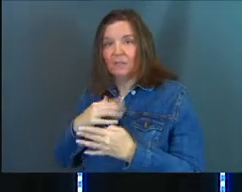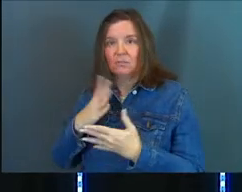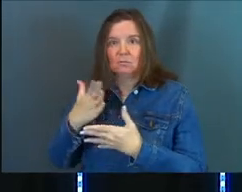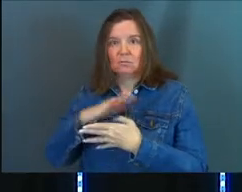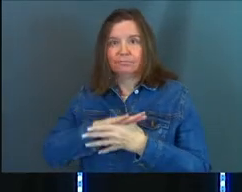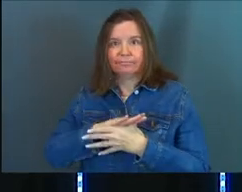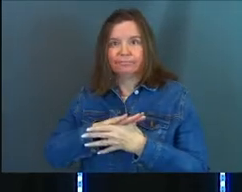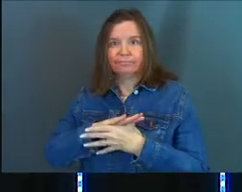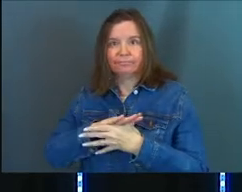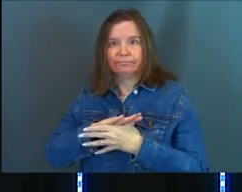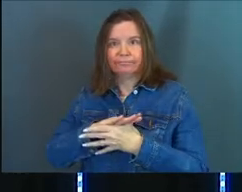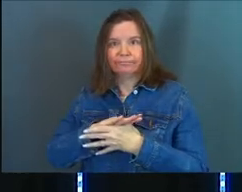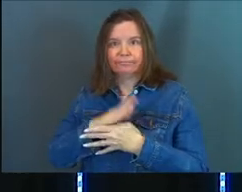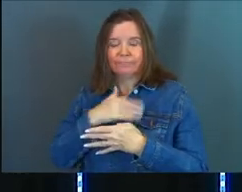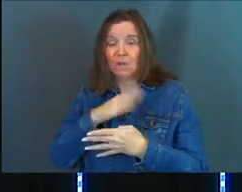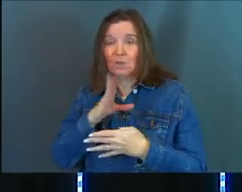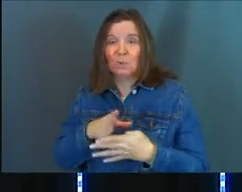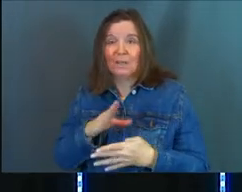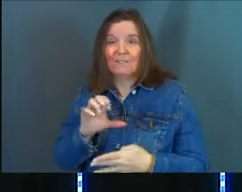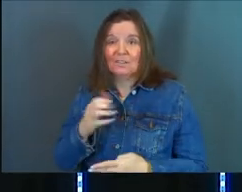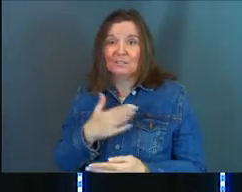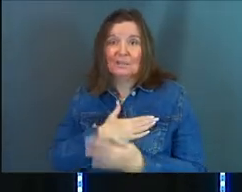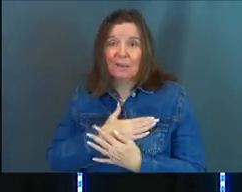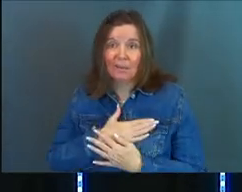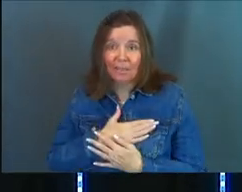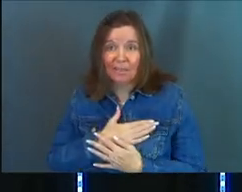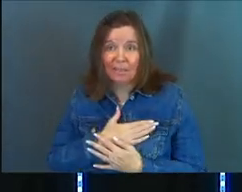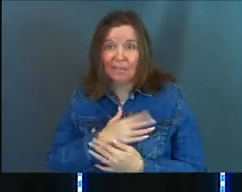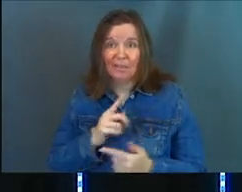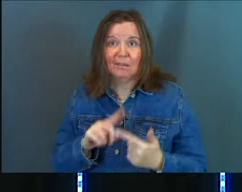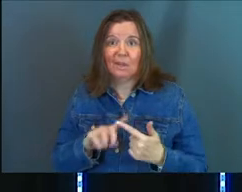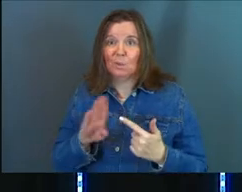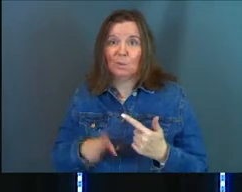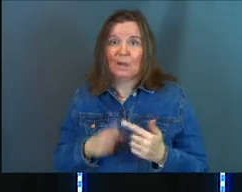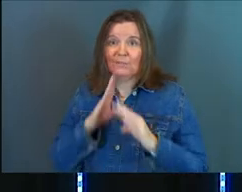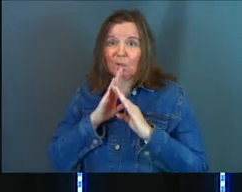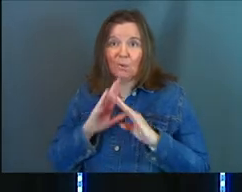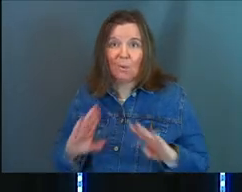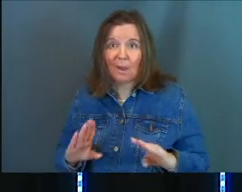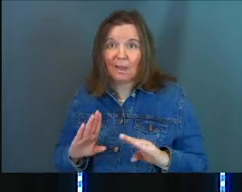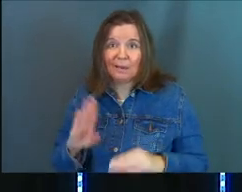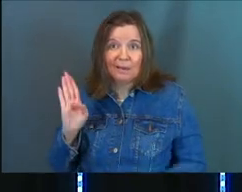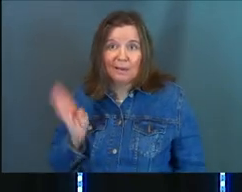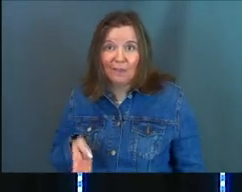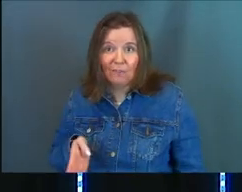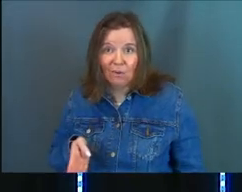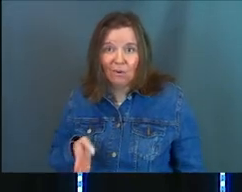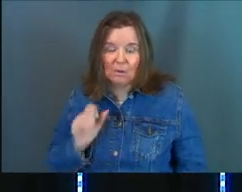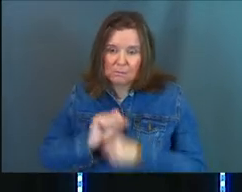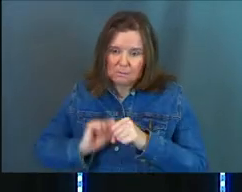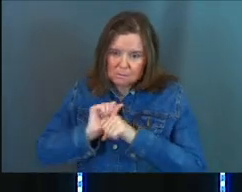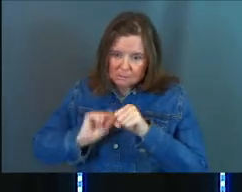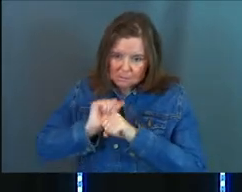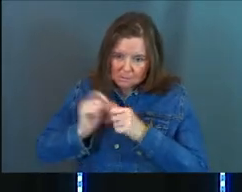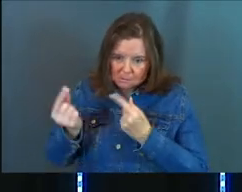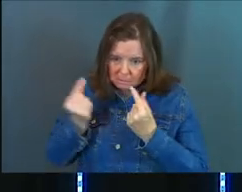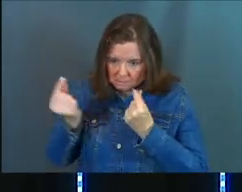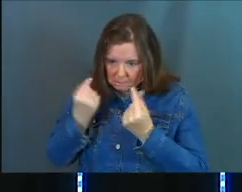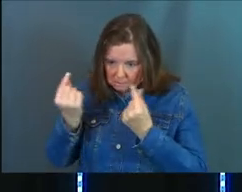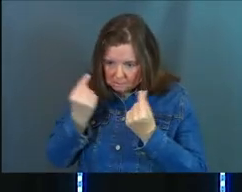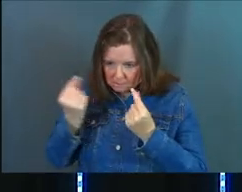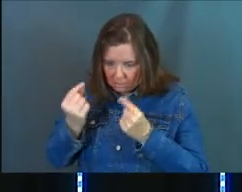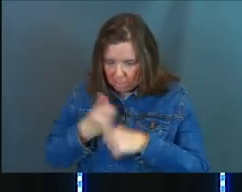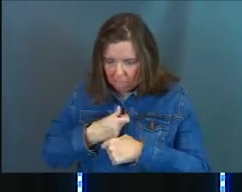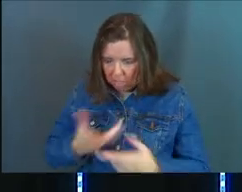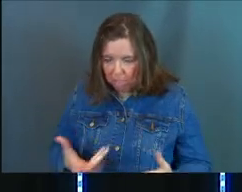shut off that top layer, and you'll never Sabbath, and you'll never get quiet, and you'll never do any of the healthy things